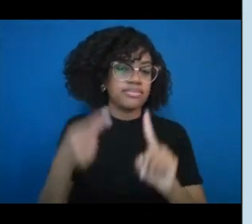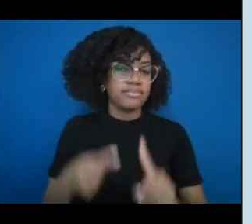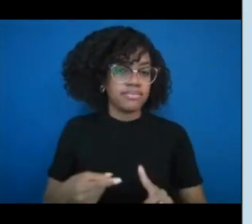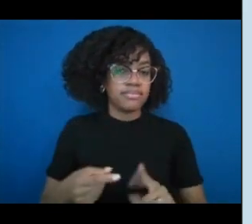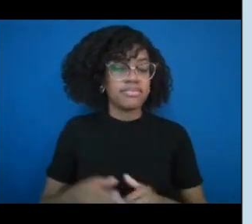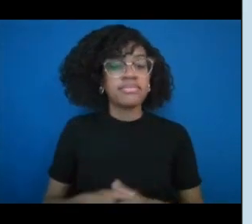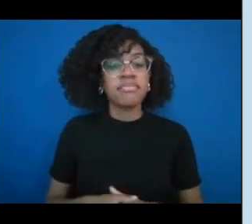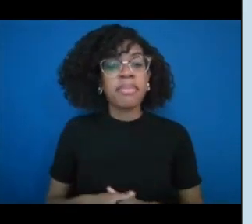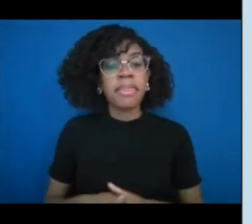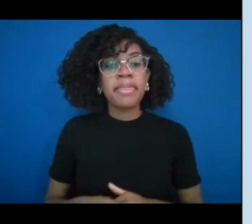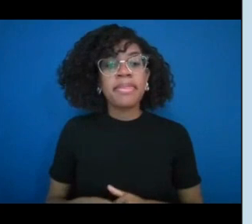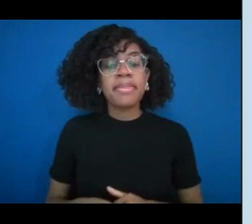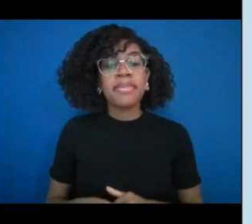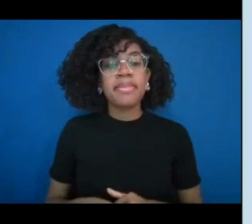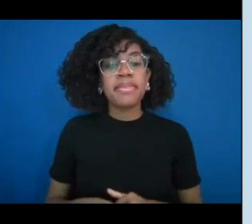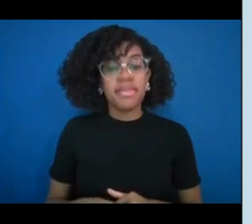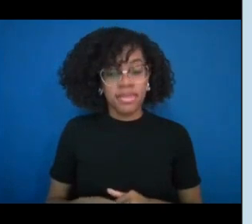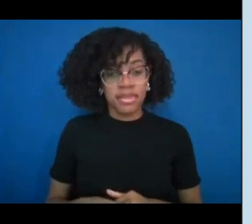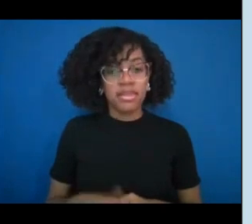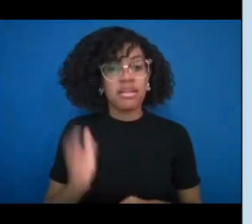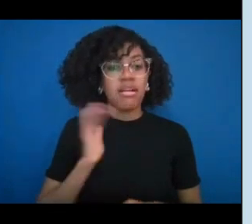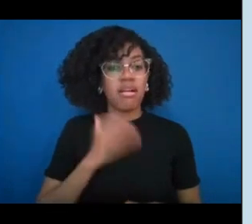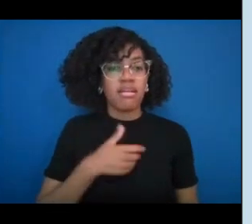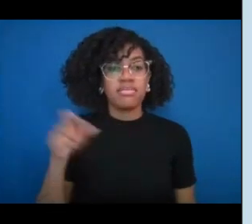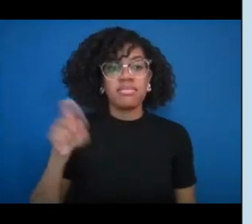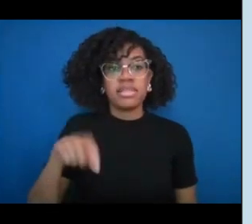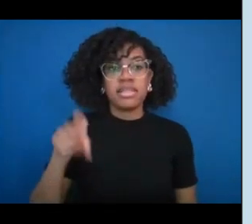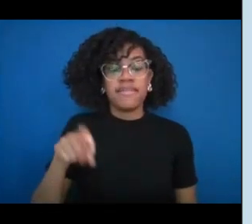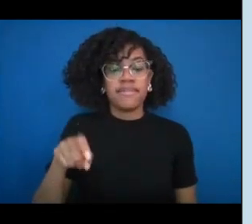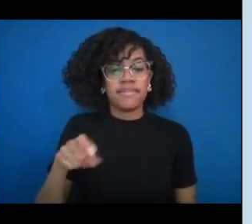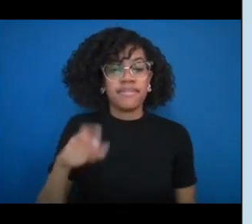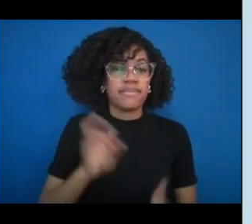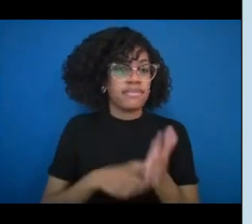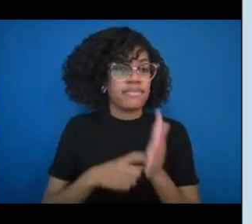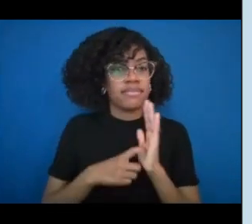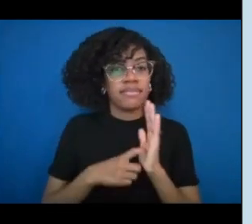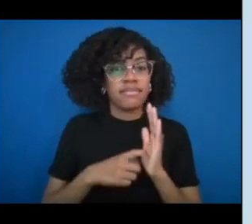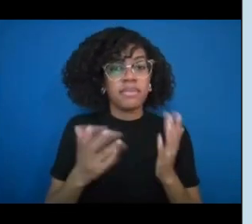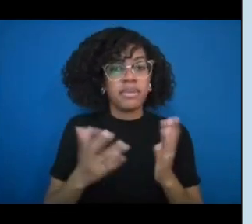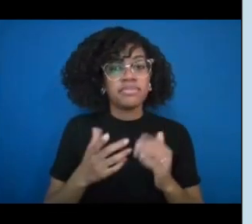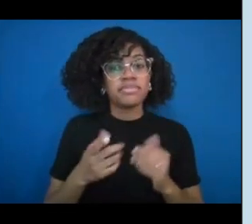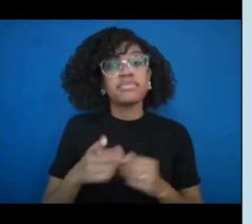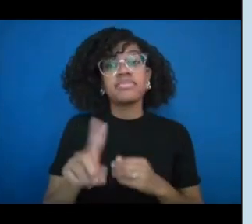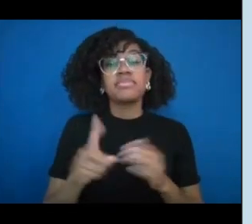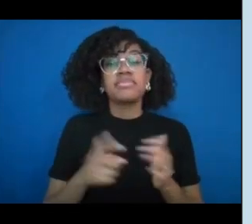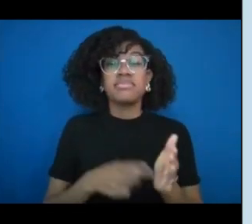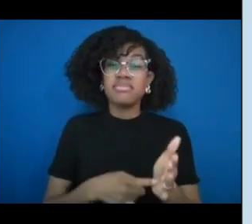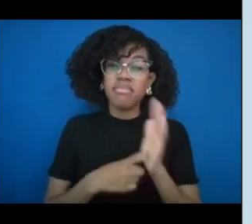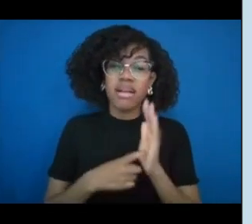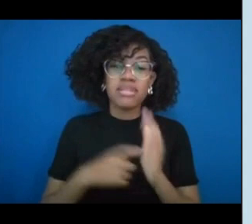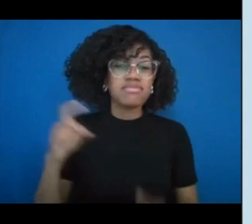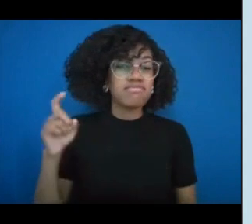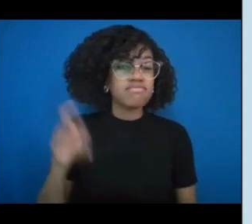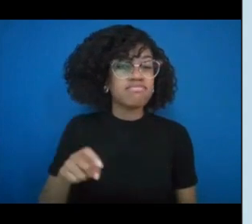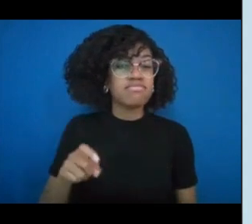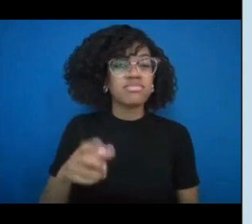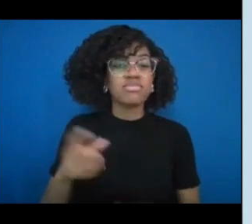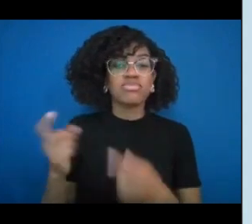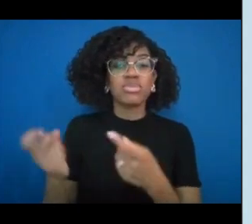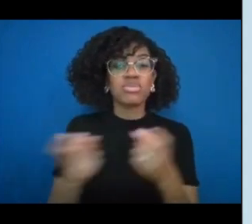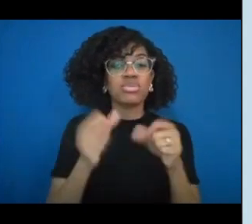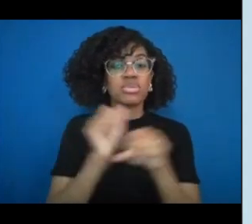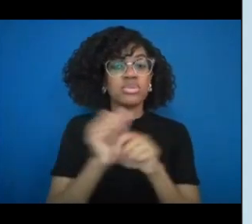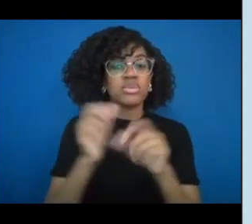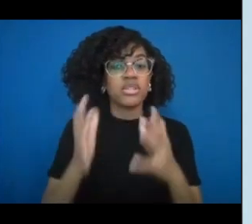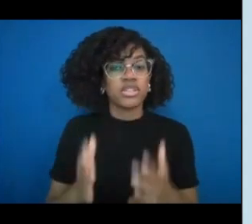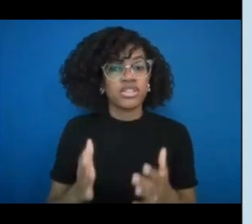page. Continuing our must-haves, you must recruit workers into good jobs that enhance climate